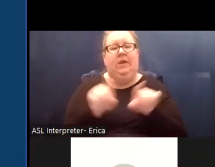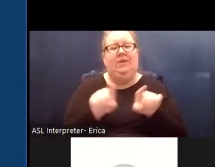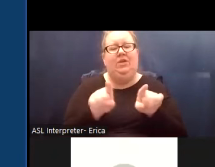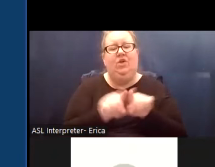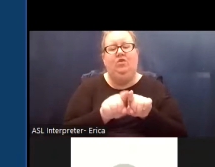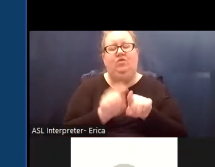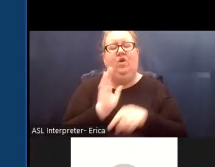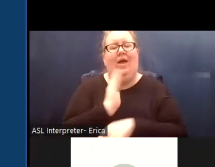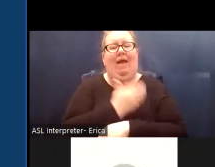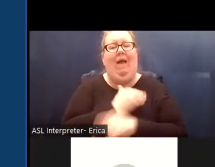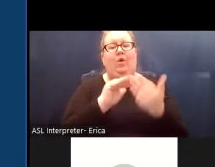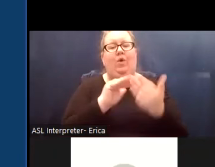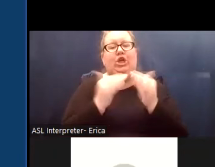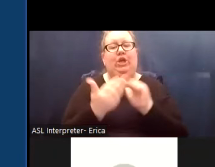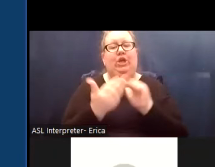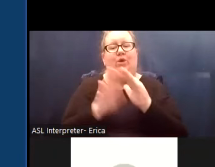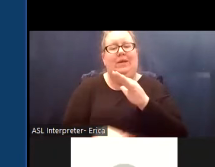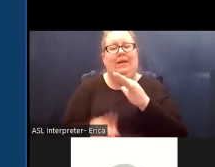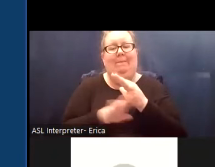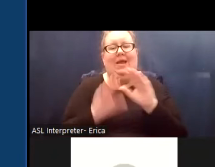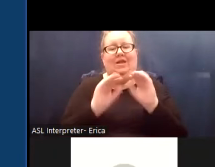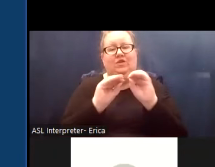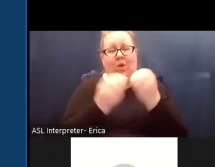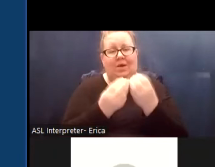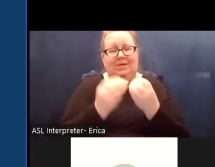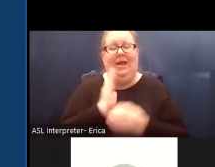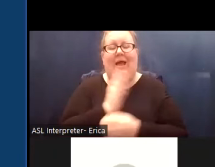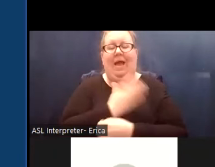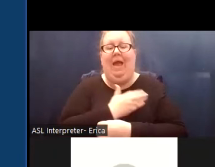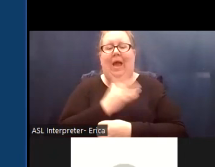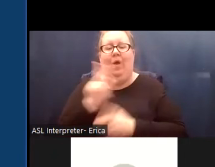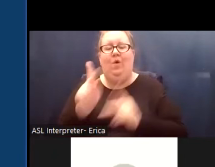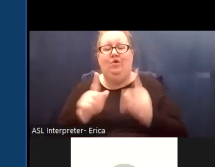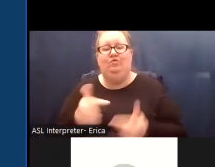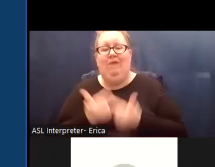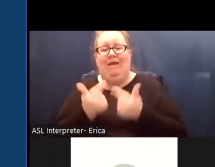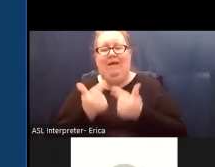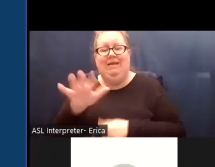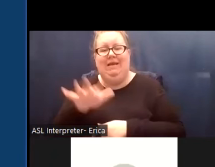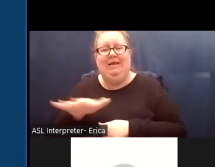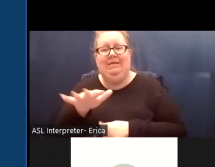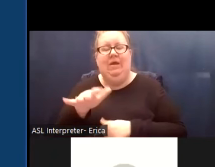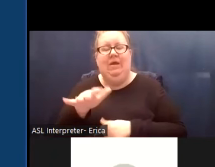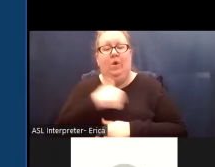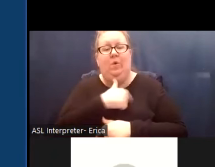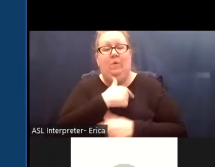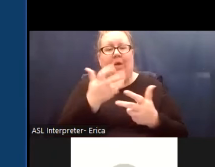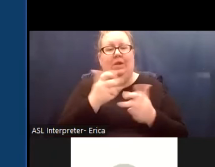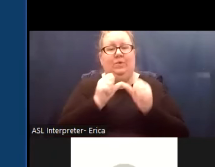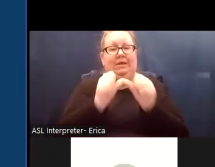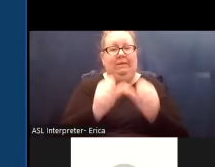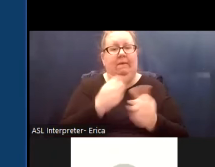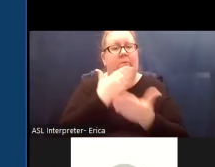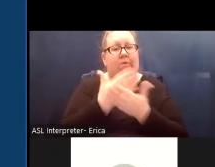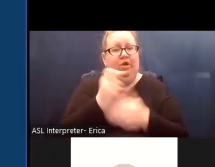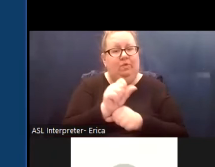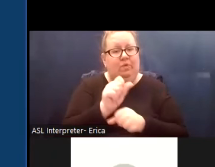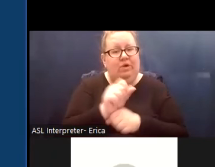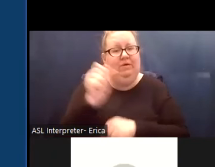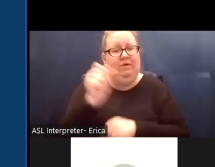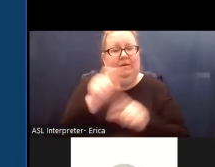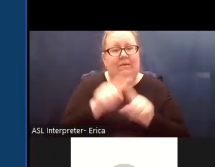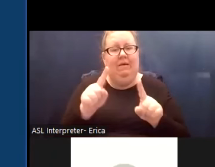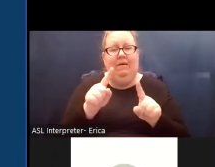our community-based organizations, it's our residents. Like, we want to keep up the good work, but we, like, you know, this is such